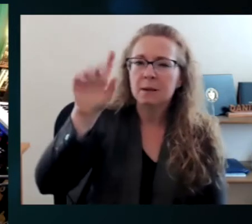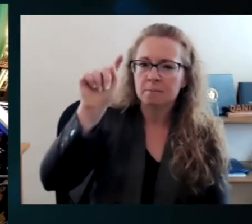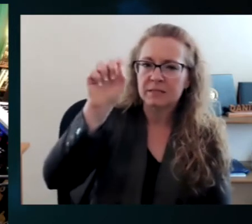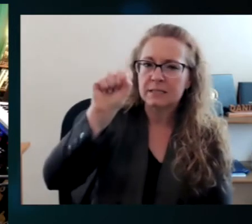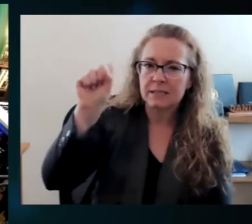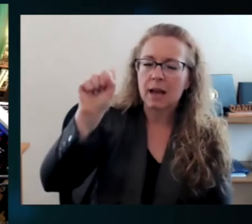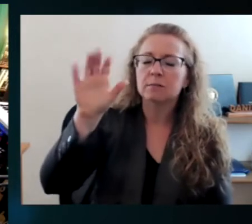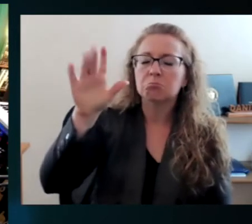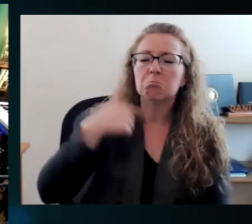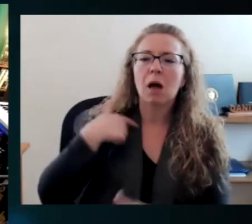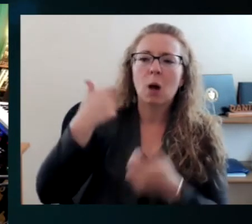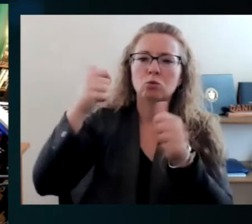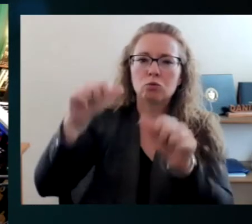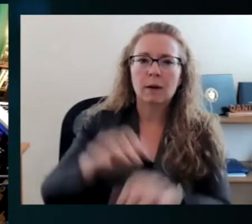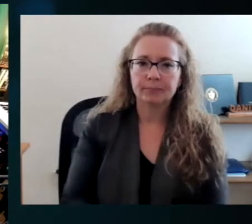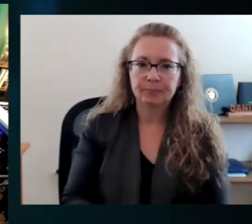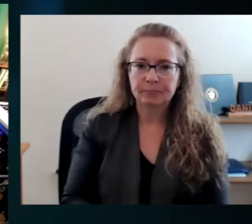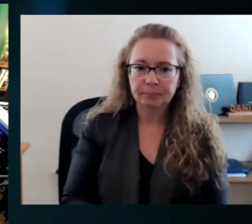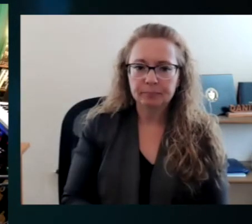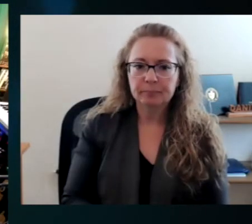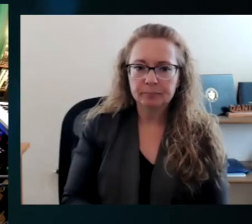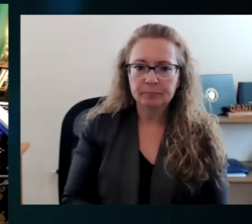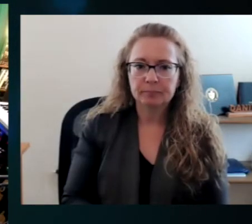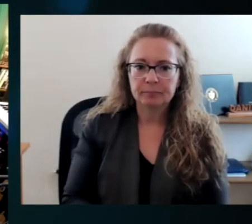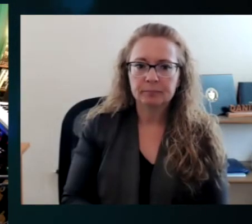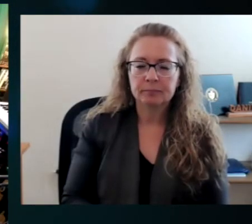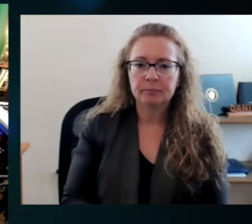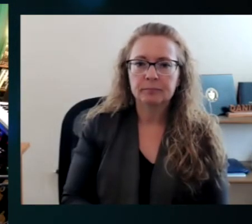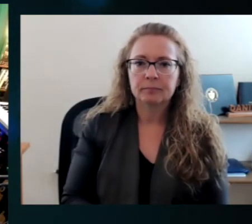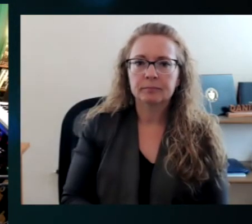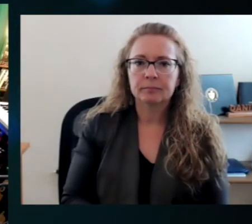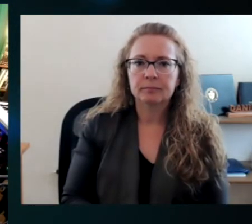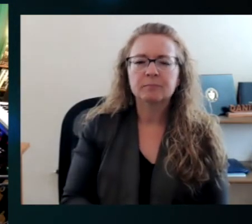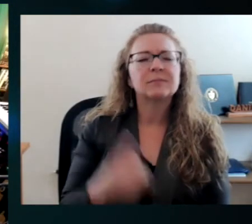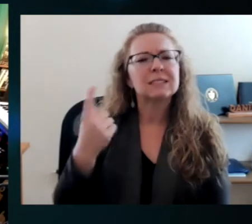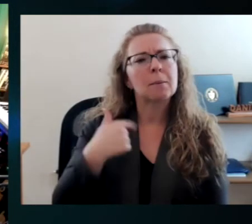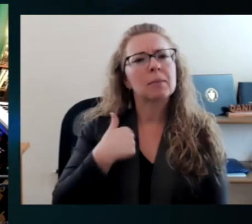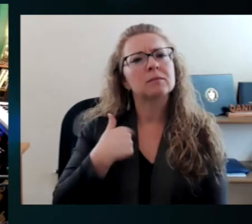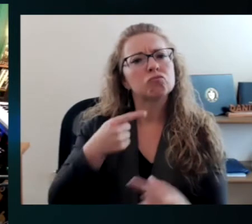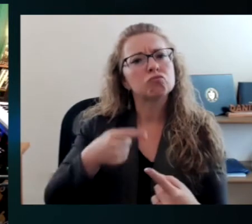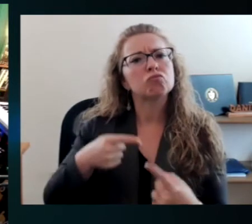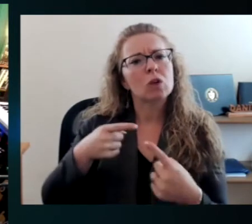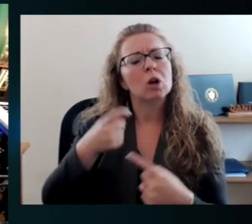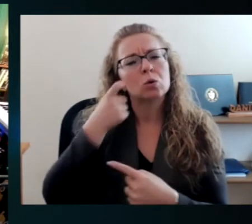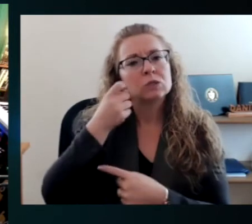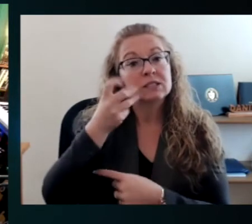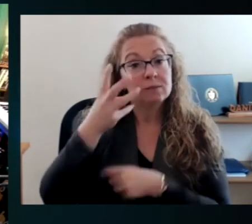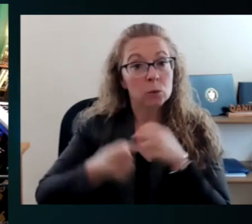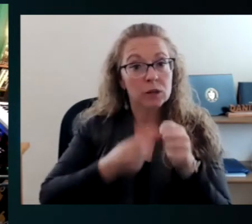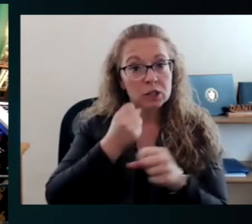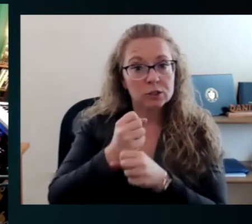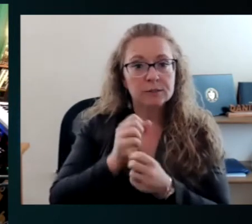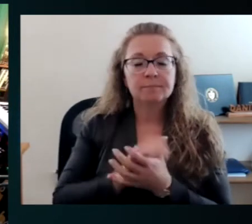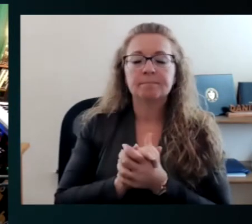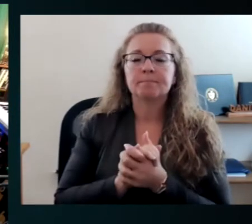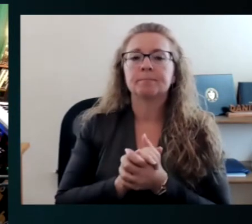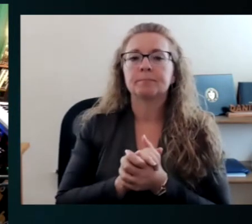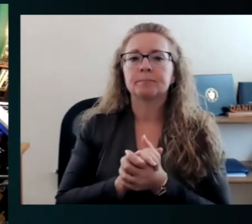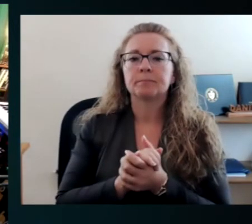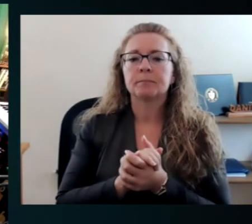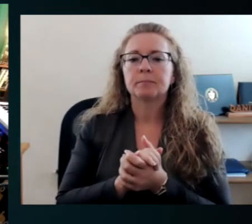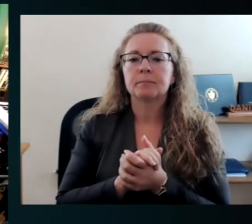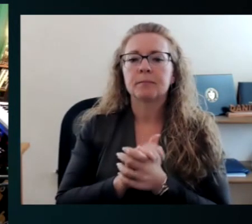at this, because this is getting towards something that I've been struggling a lot with in the last few years, which is how to balance